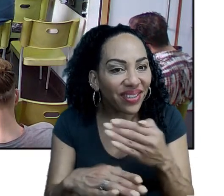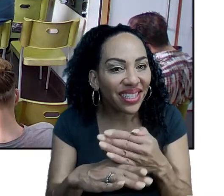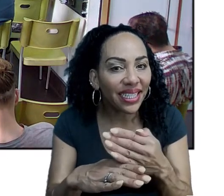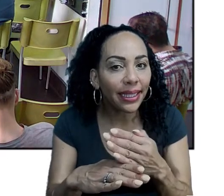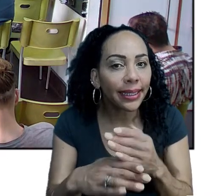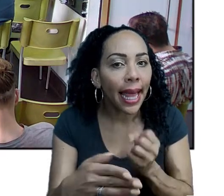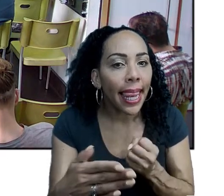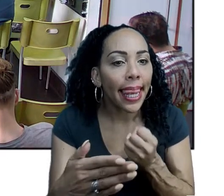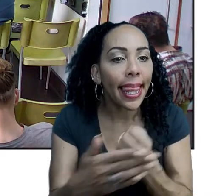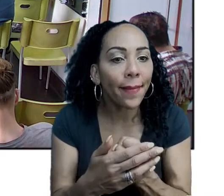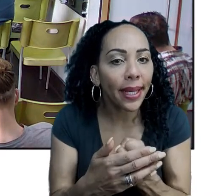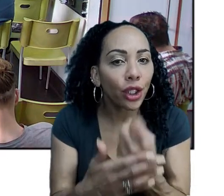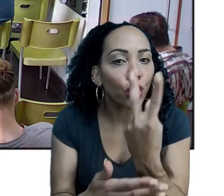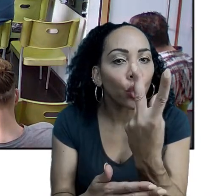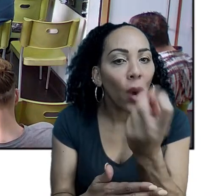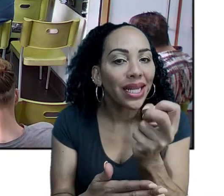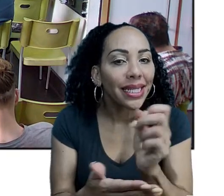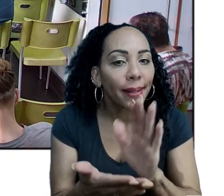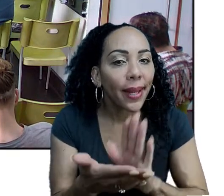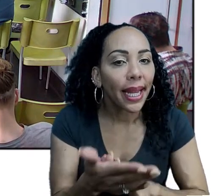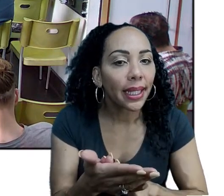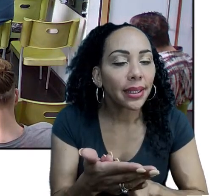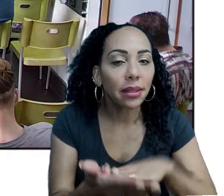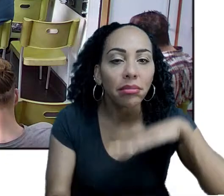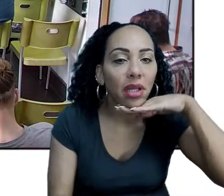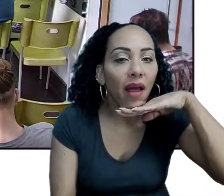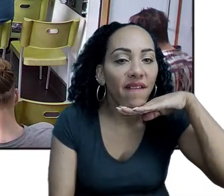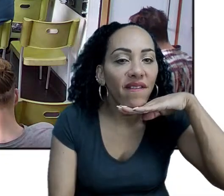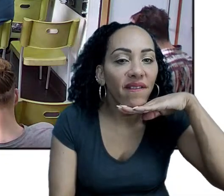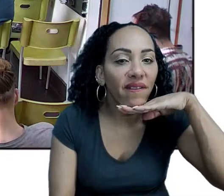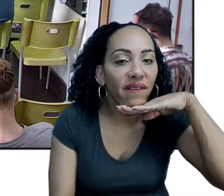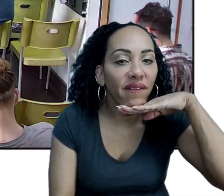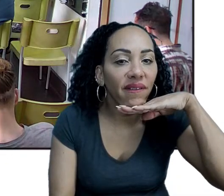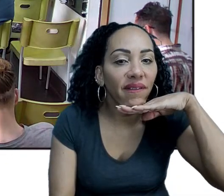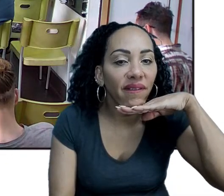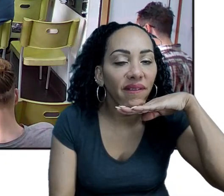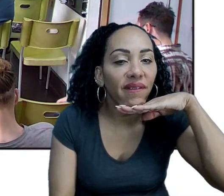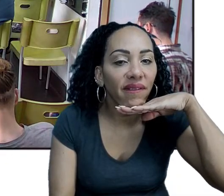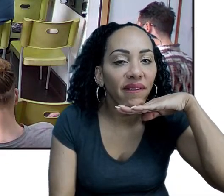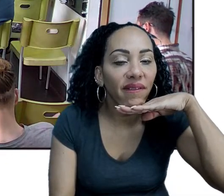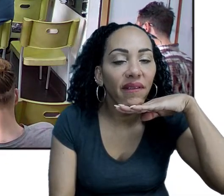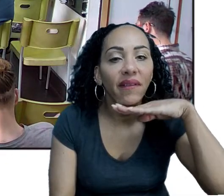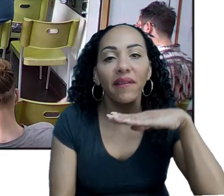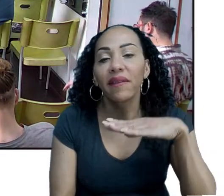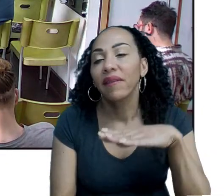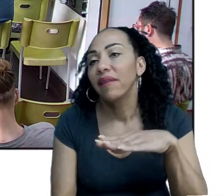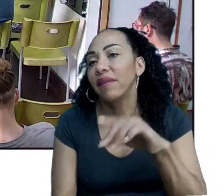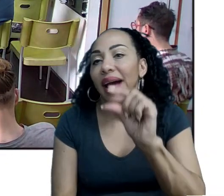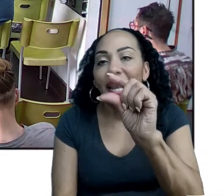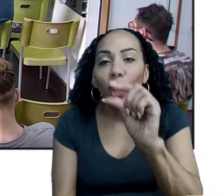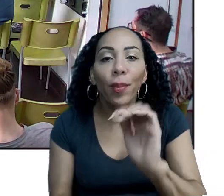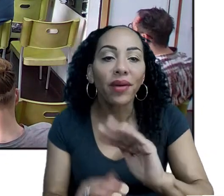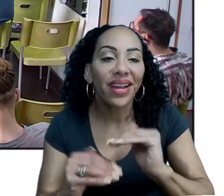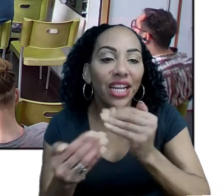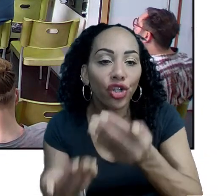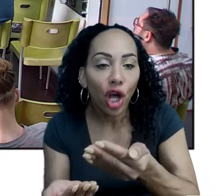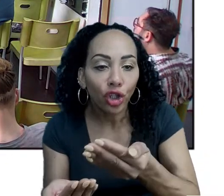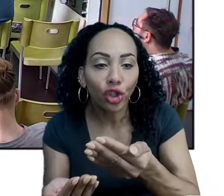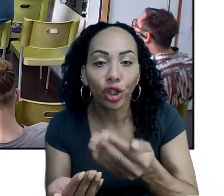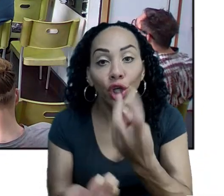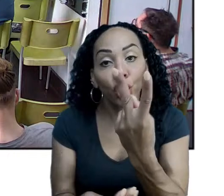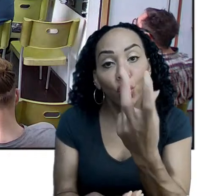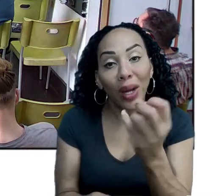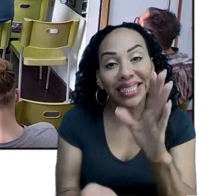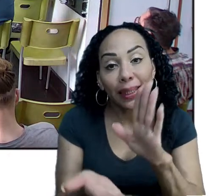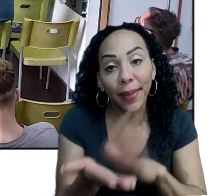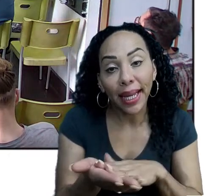we tend to do. So 20-minute activities, a little introduction, 20 minutes, and then a chance to